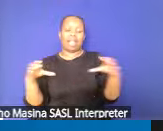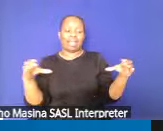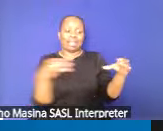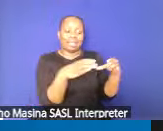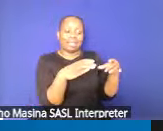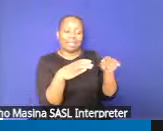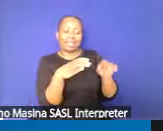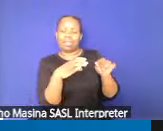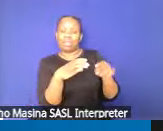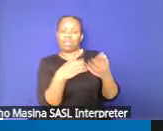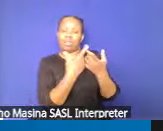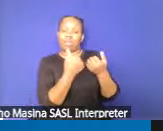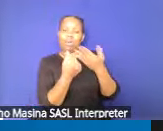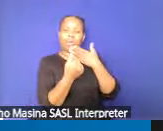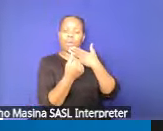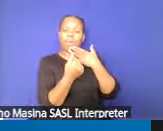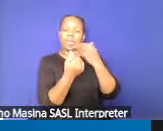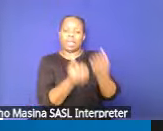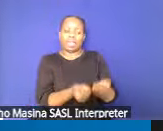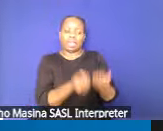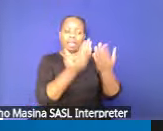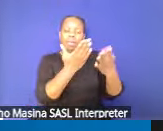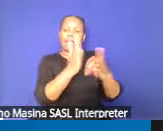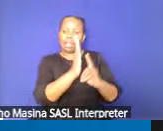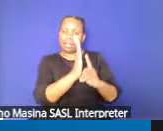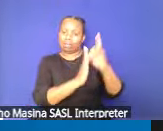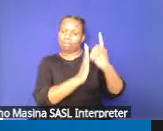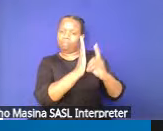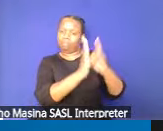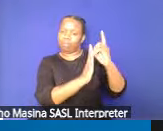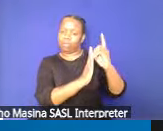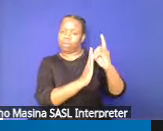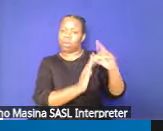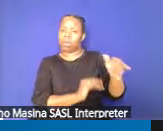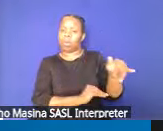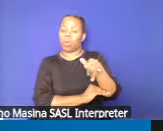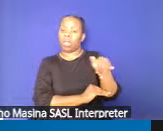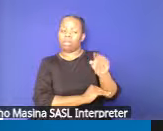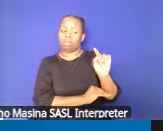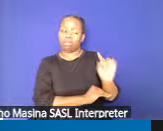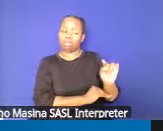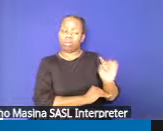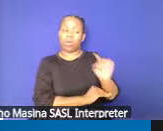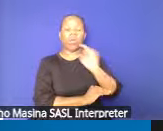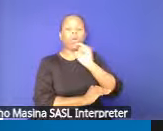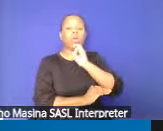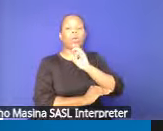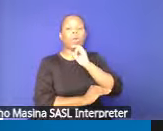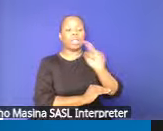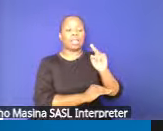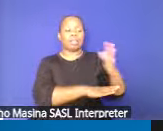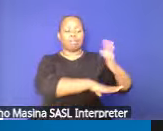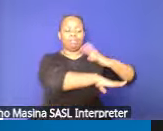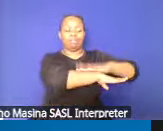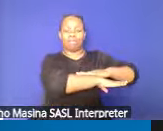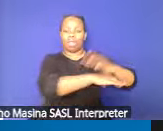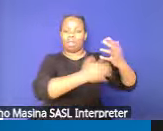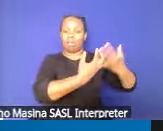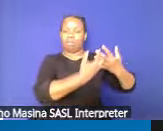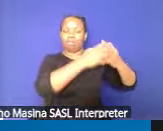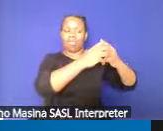and supplier development, which we use it as a platform to create